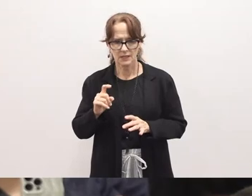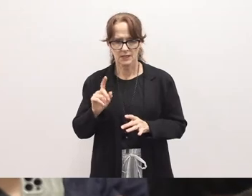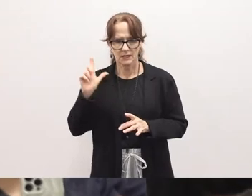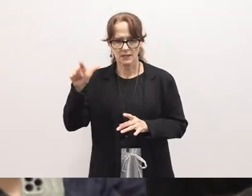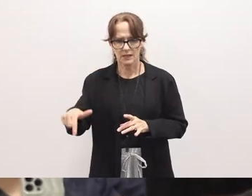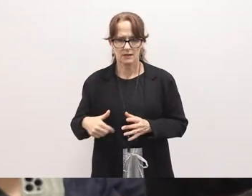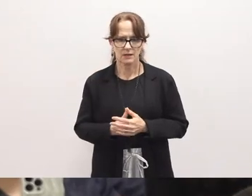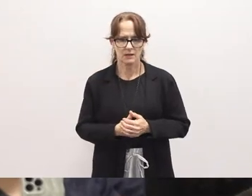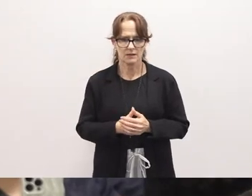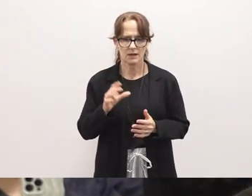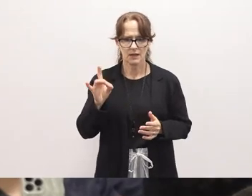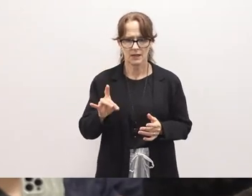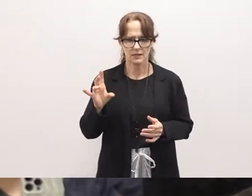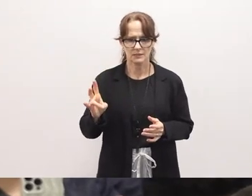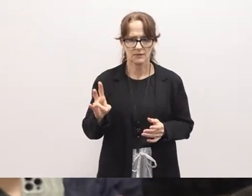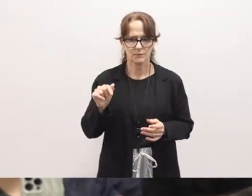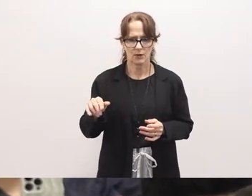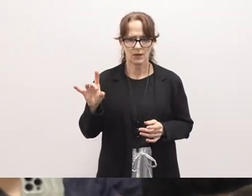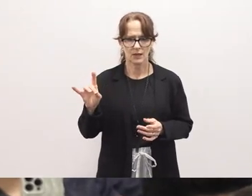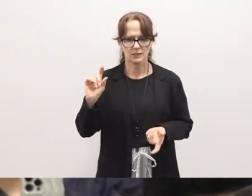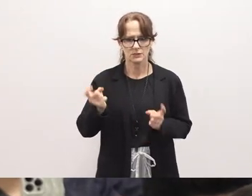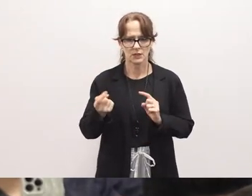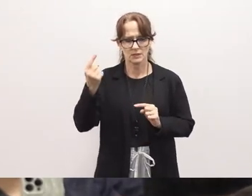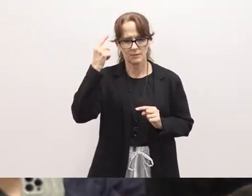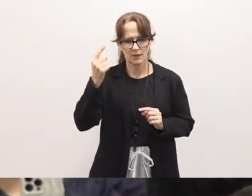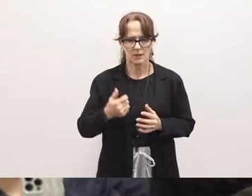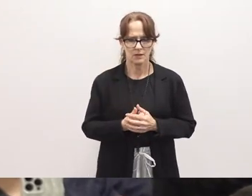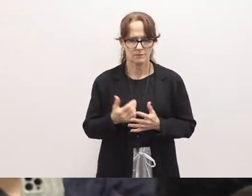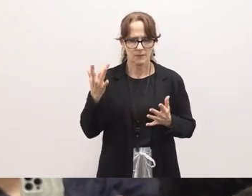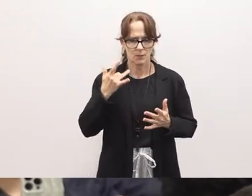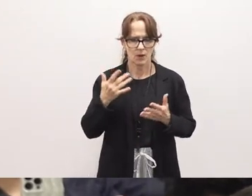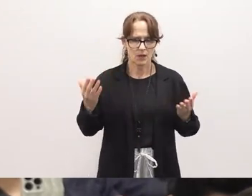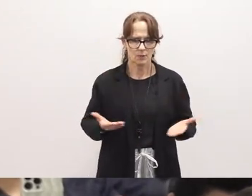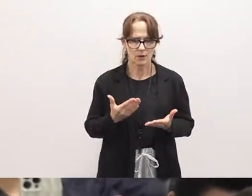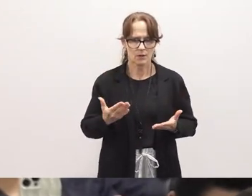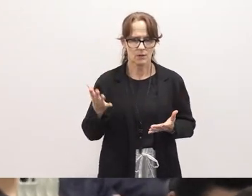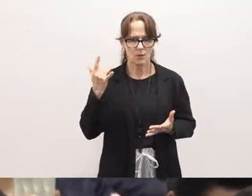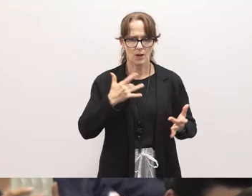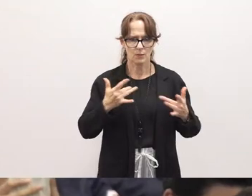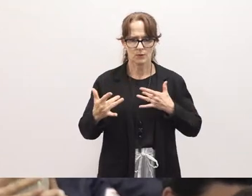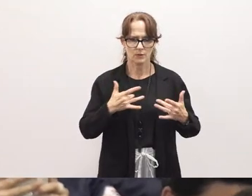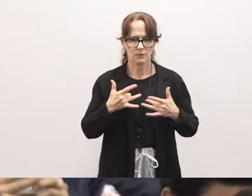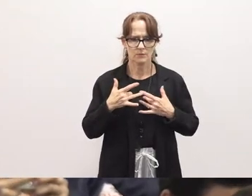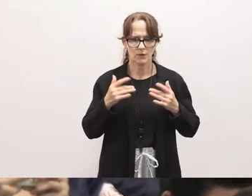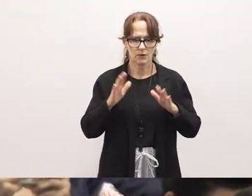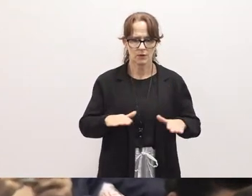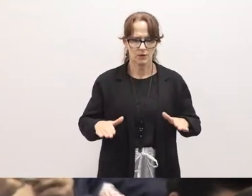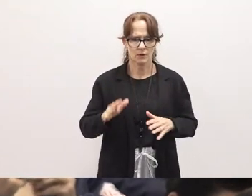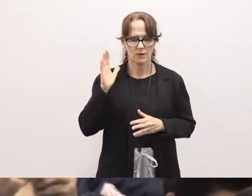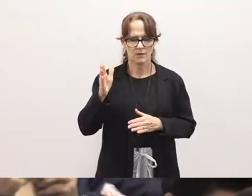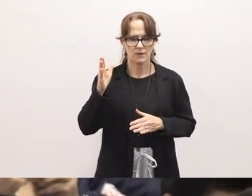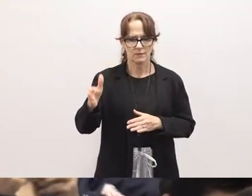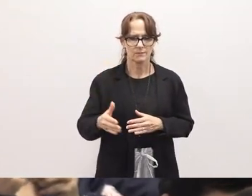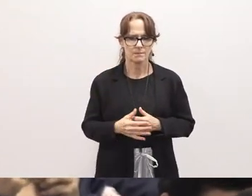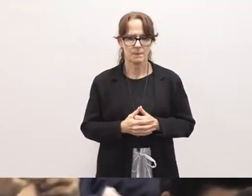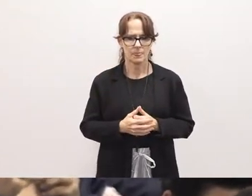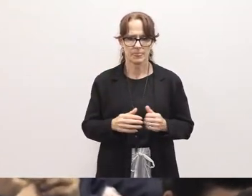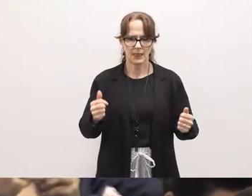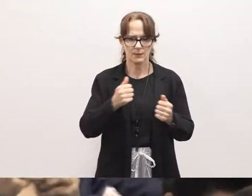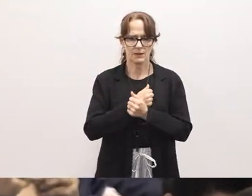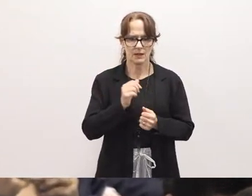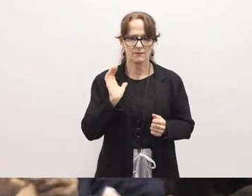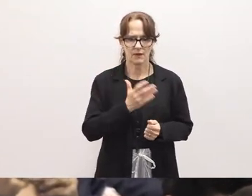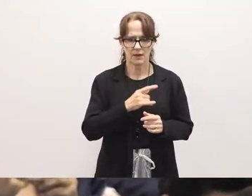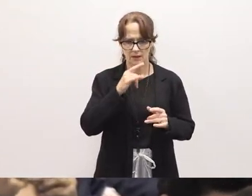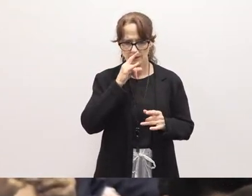87.8 of them change their mind. So you ask why we're here, why we're concerned for our kids, for their future. We love our